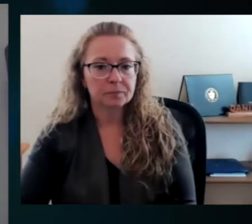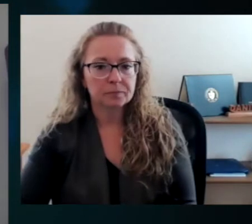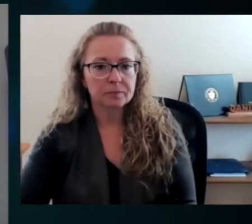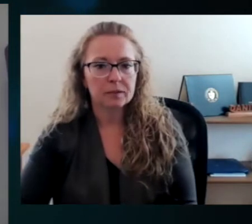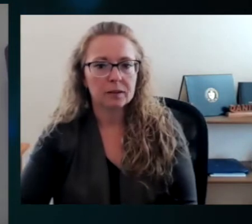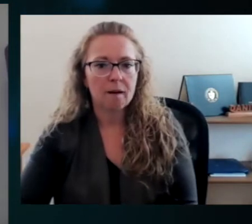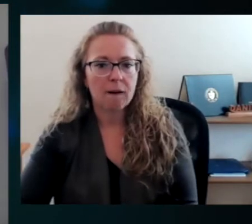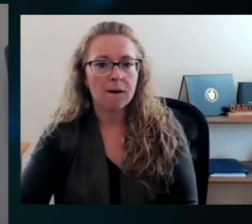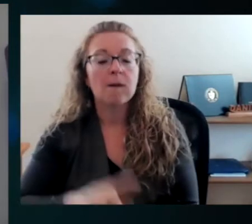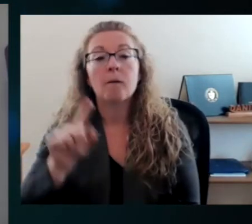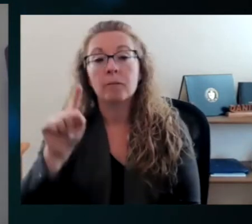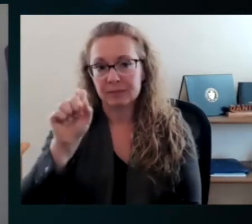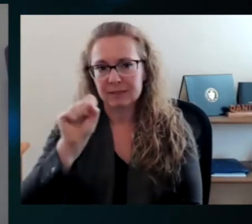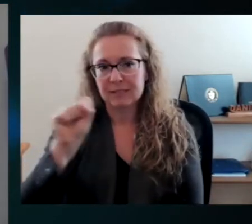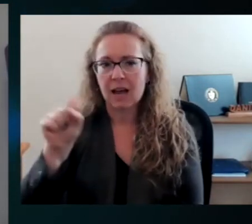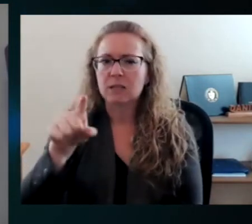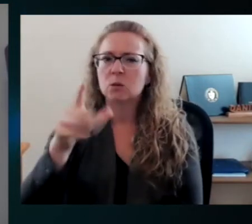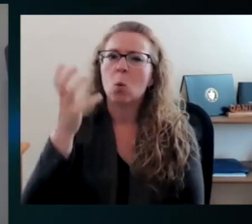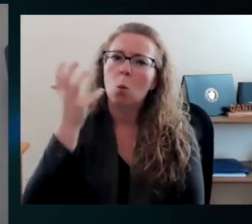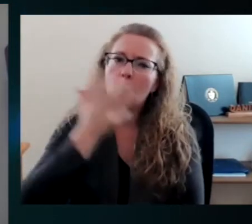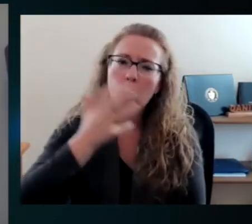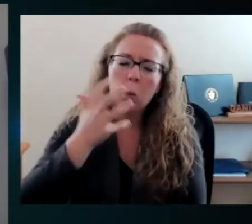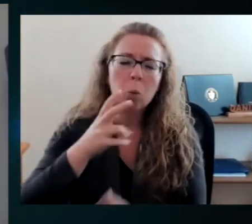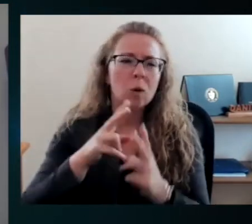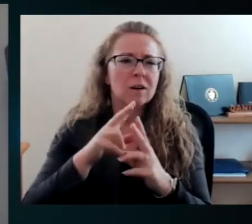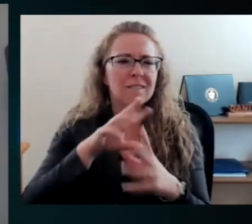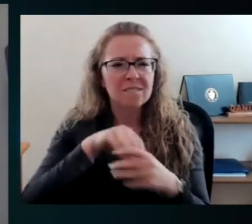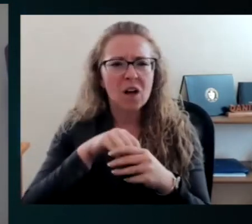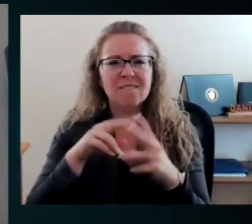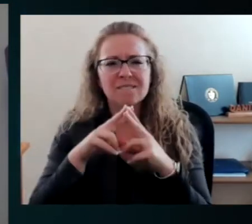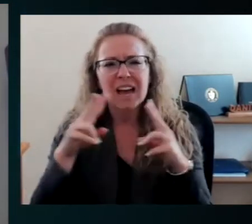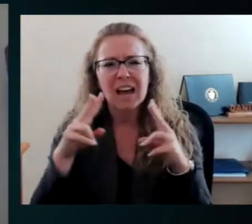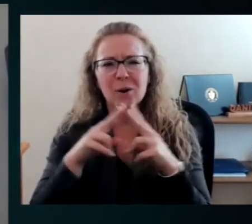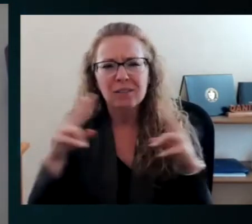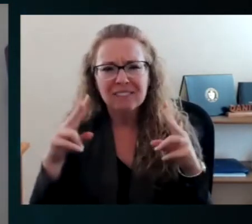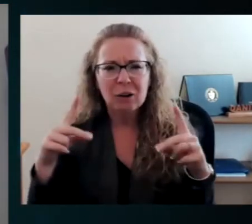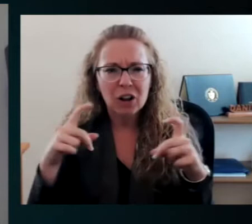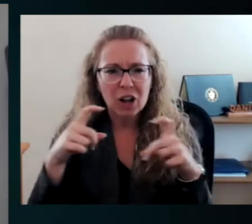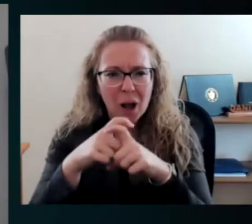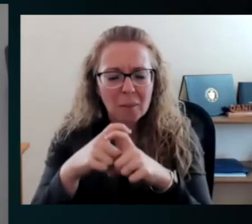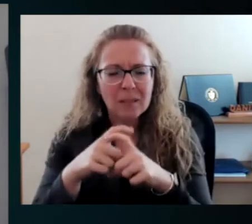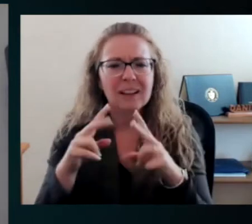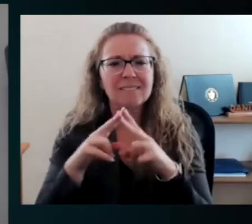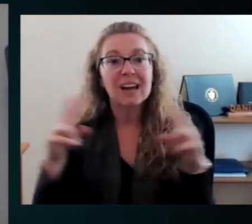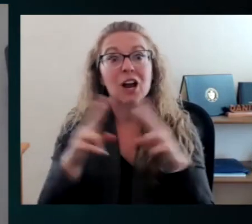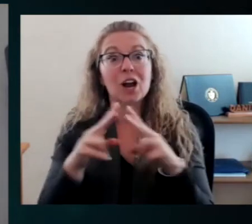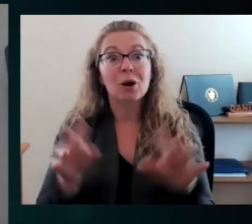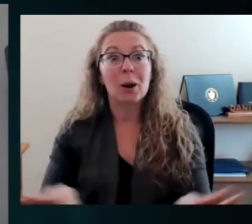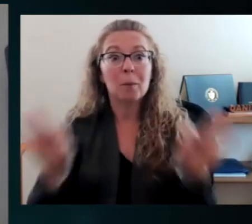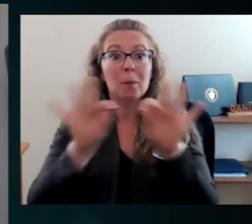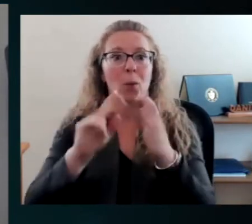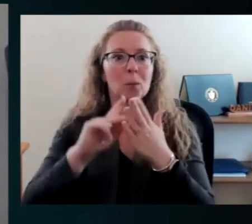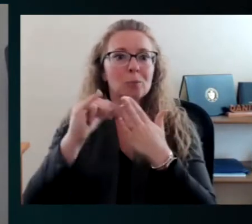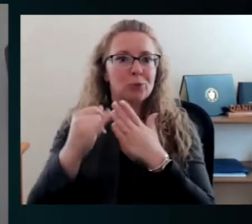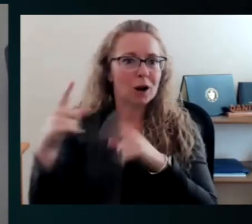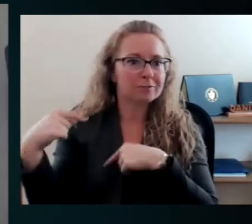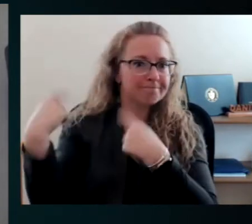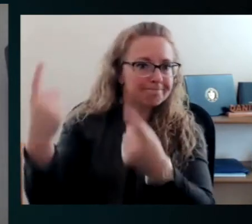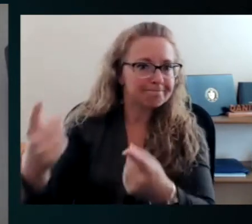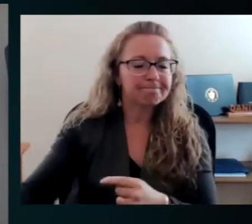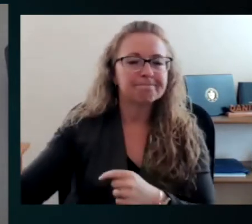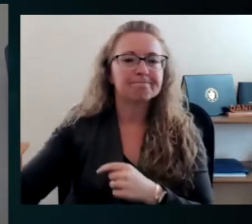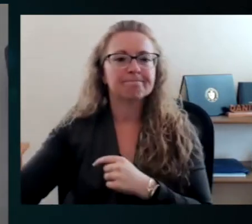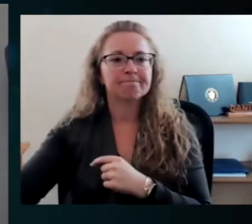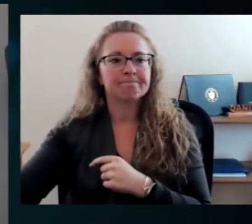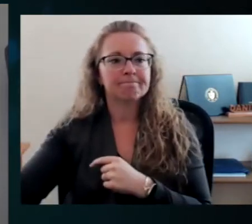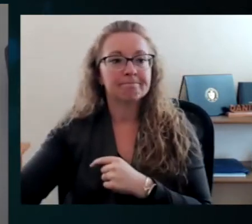on an incredibly complicated but so important project over the last little while. And maybe you'd